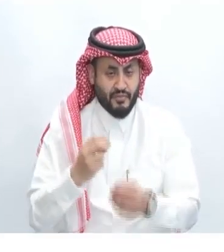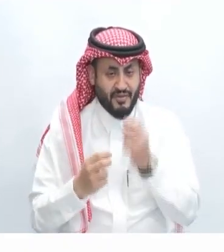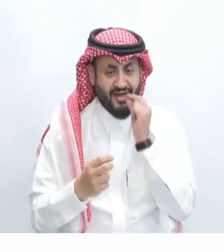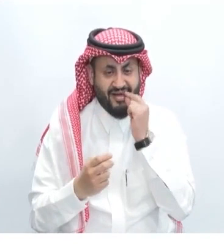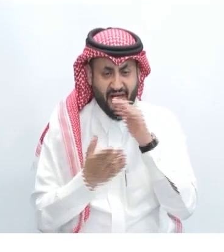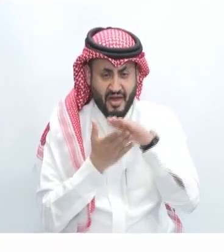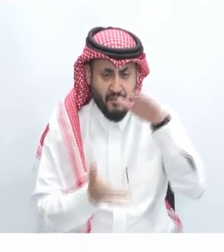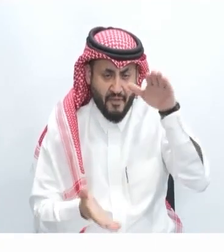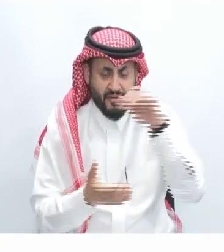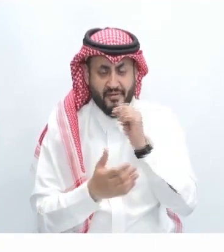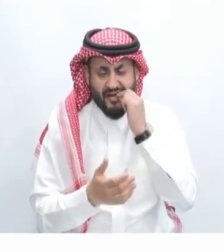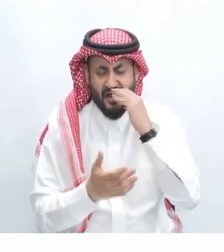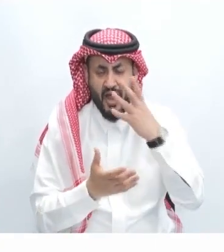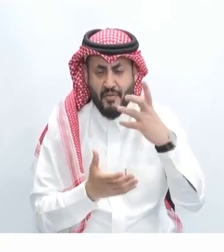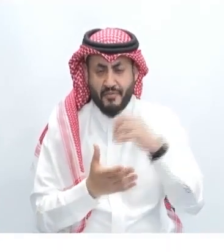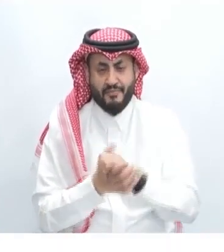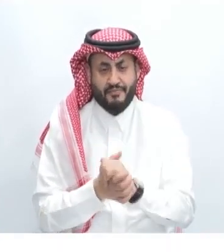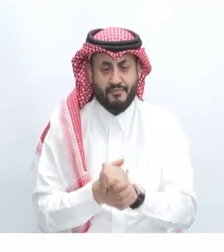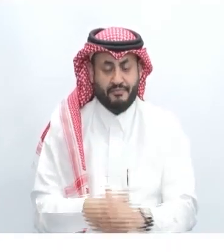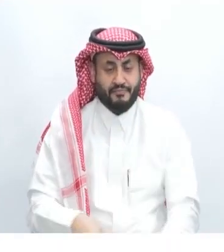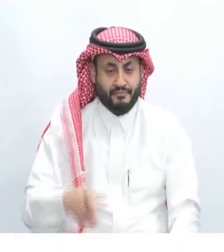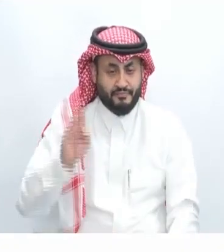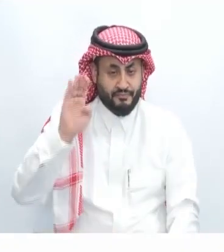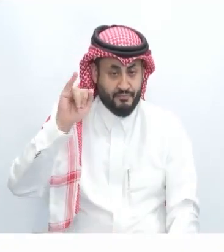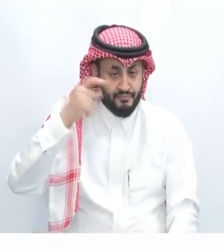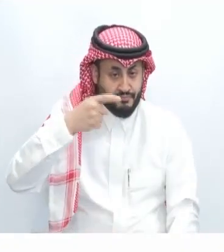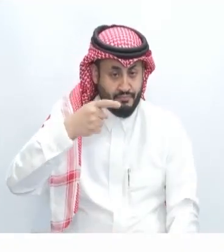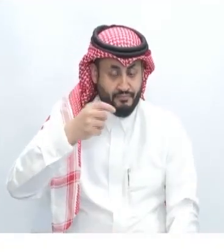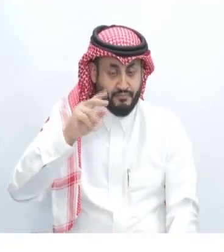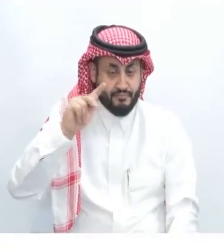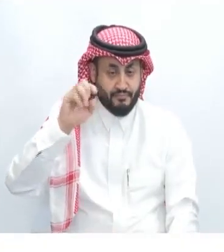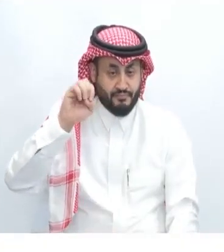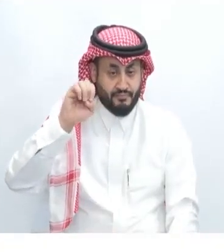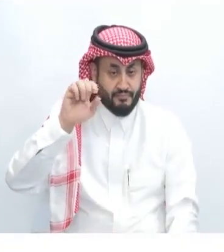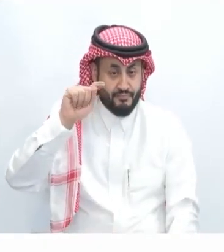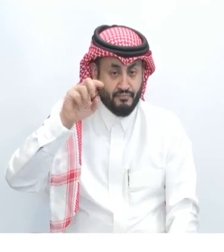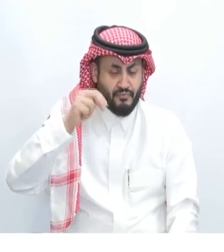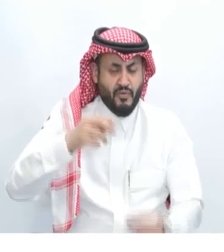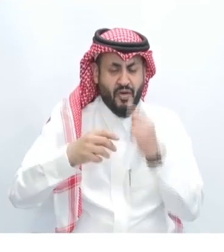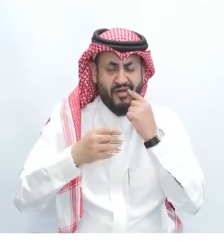Crocodiles are scary and have big teeth.